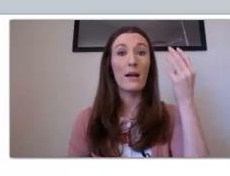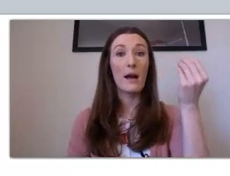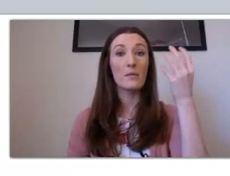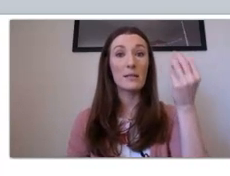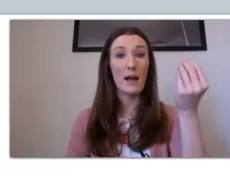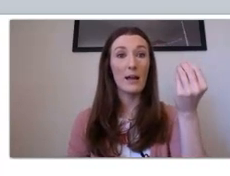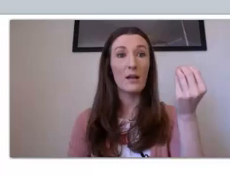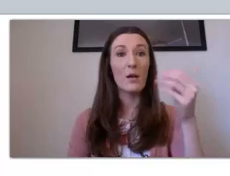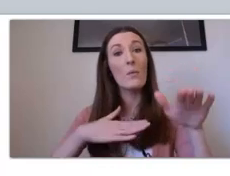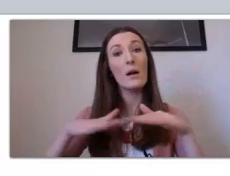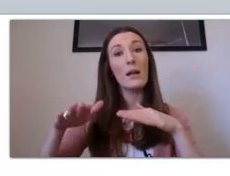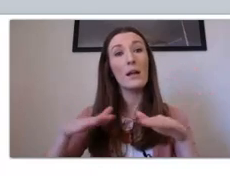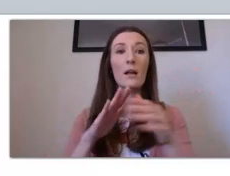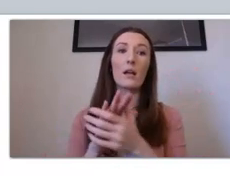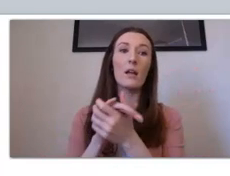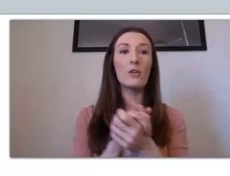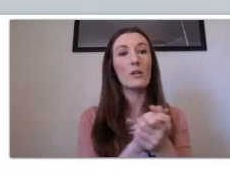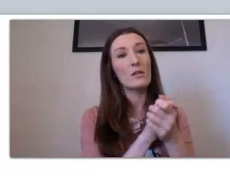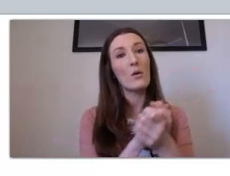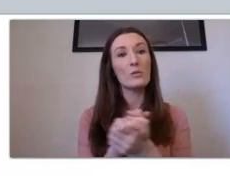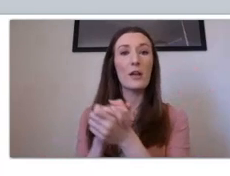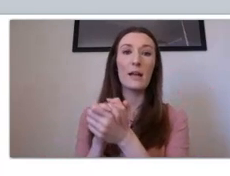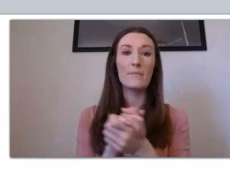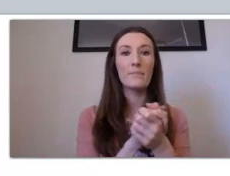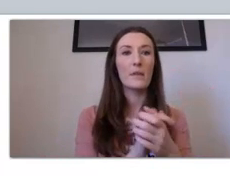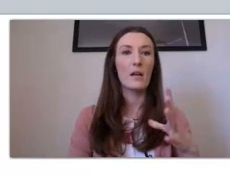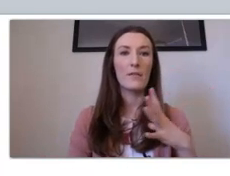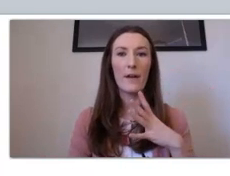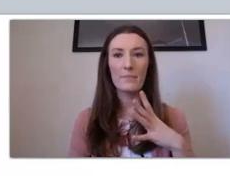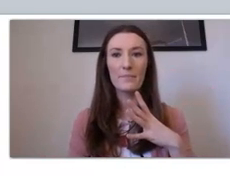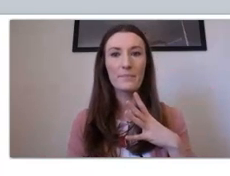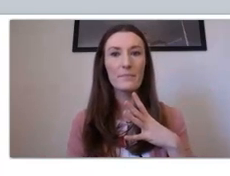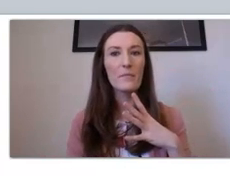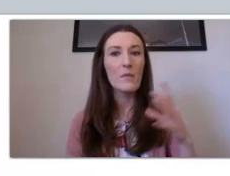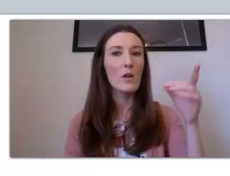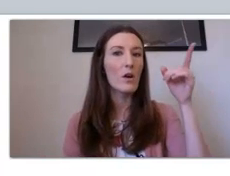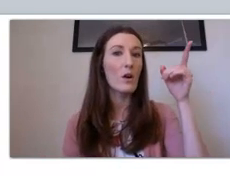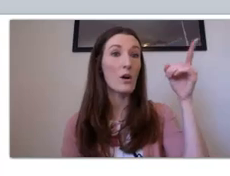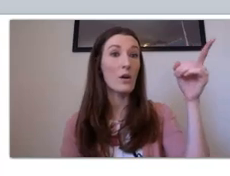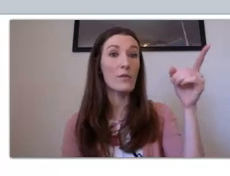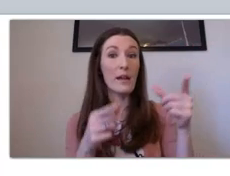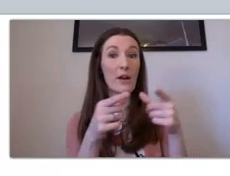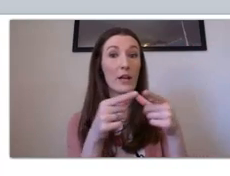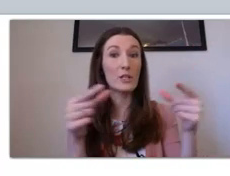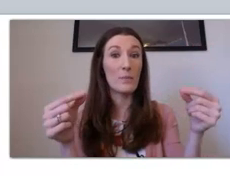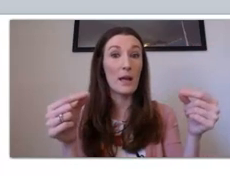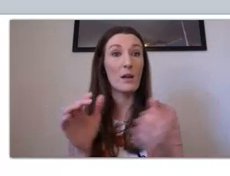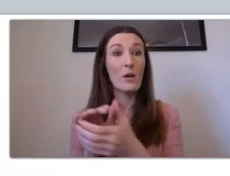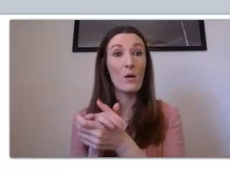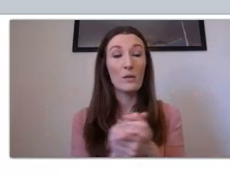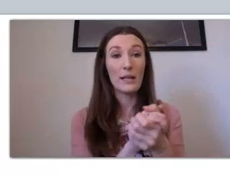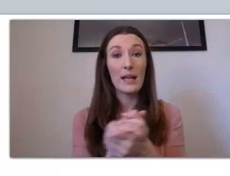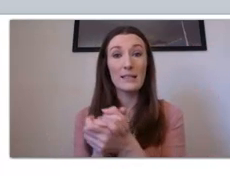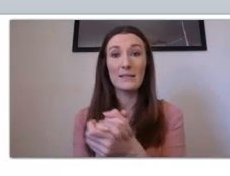woman, outside, walking, and you can hold your hand. Fine. Over there in